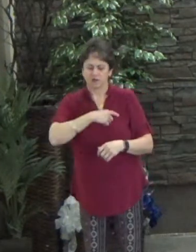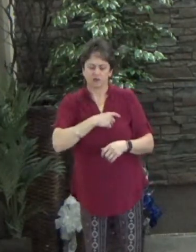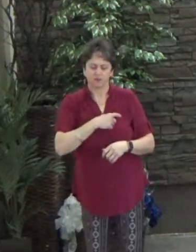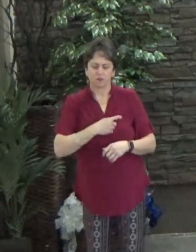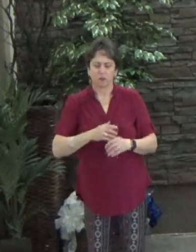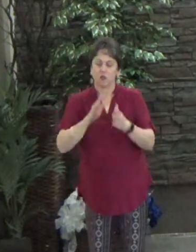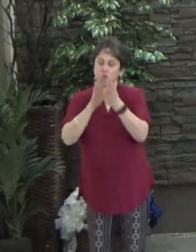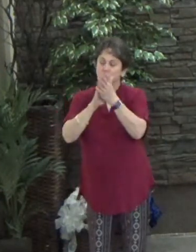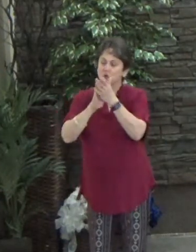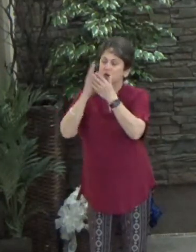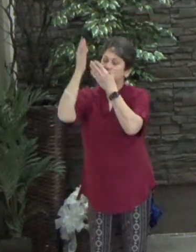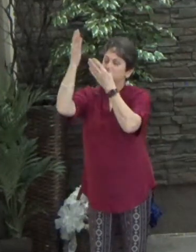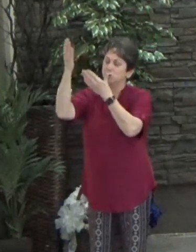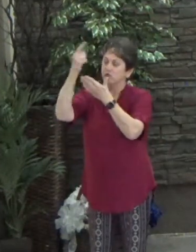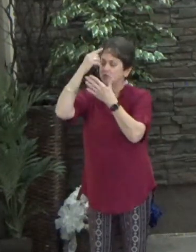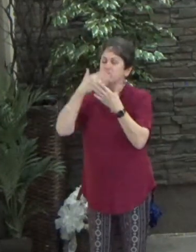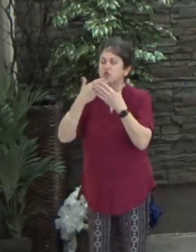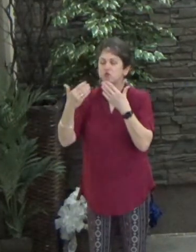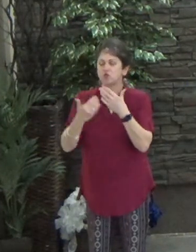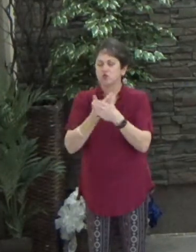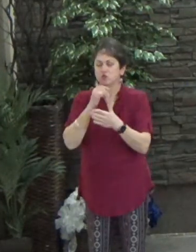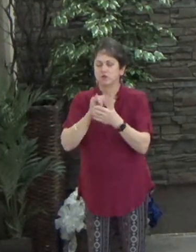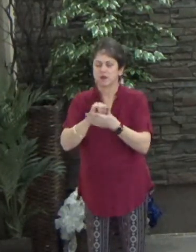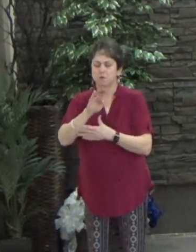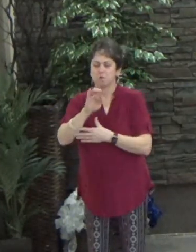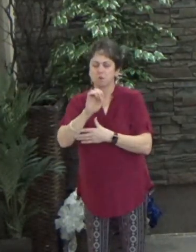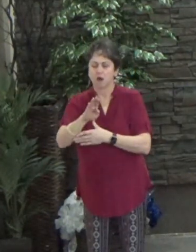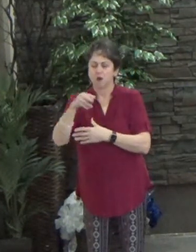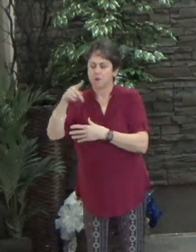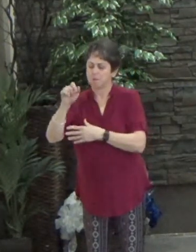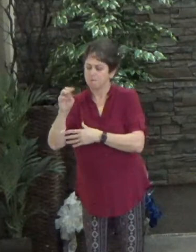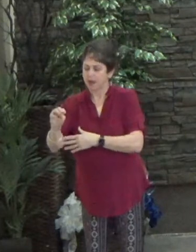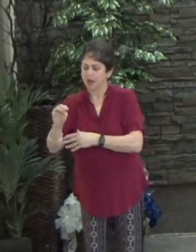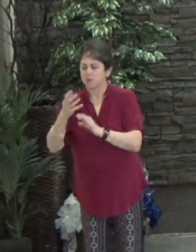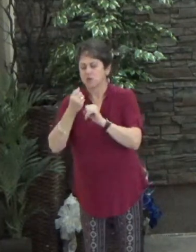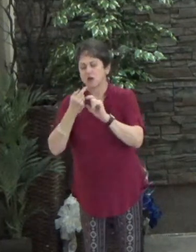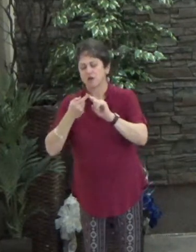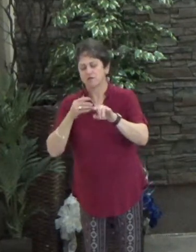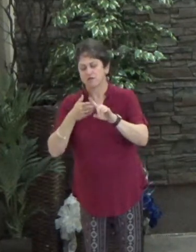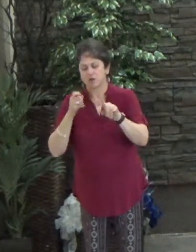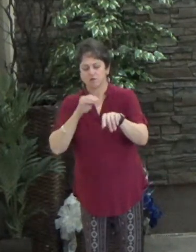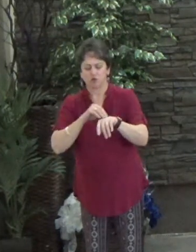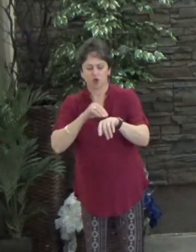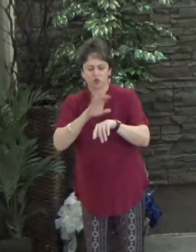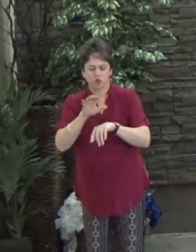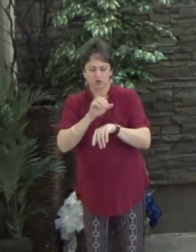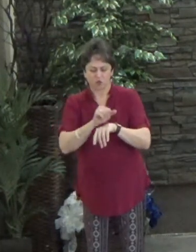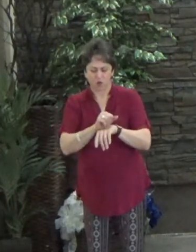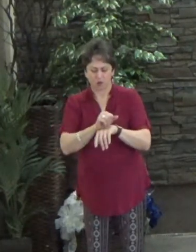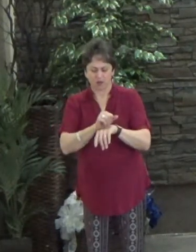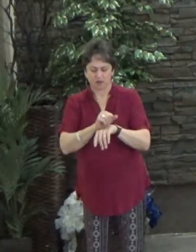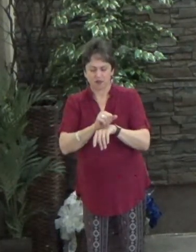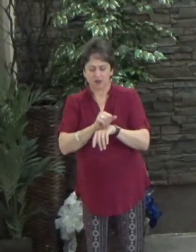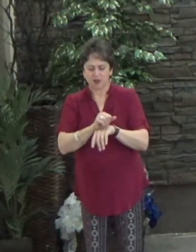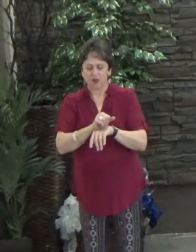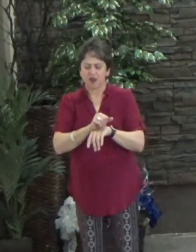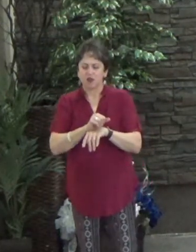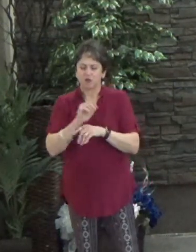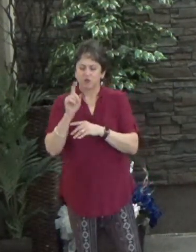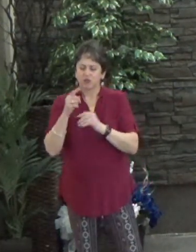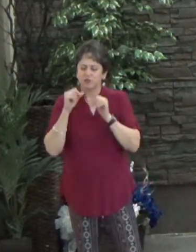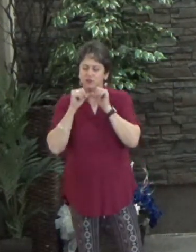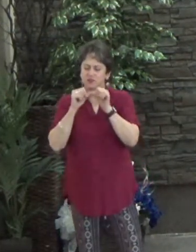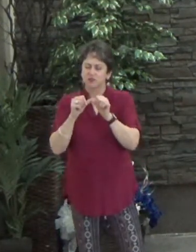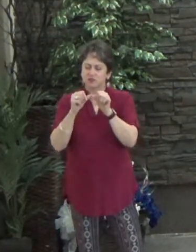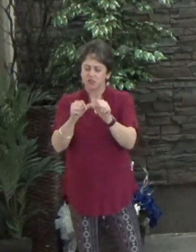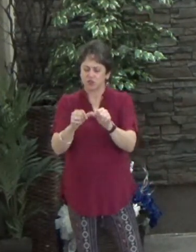do praise you for the good news that Bob and Pam received at her doctor appointment earlier this week. And Father, we just